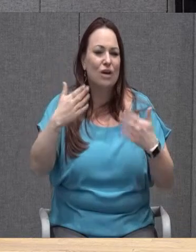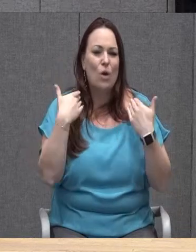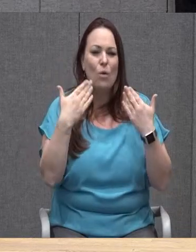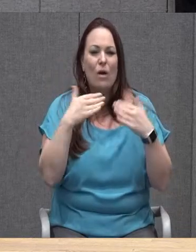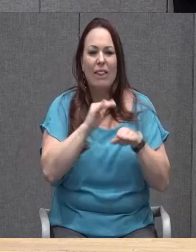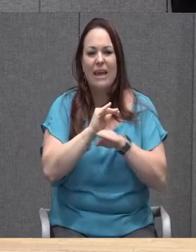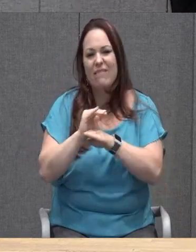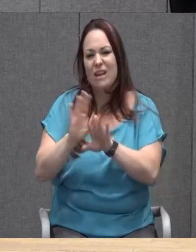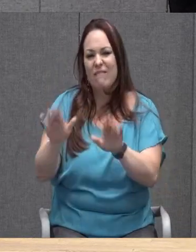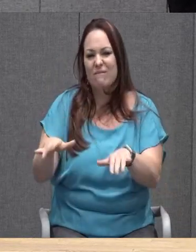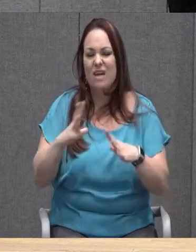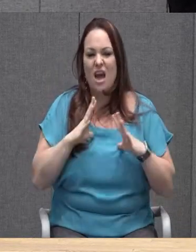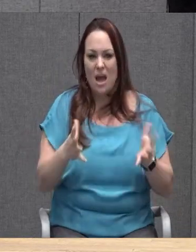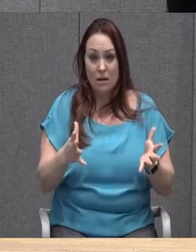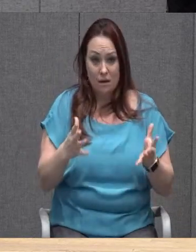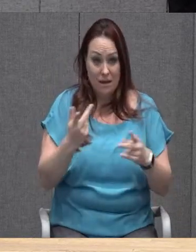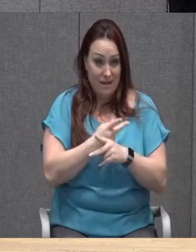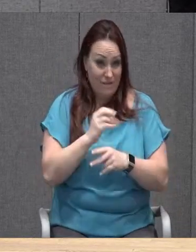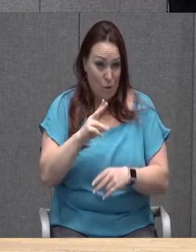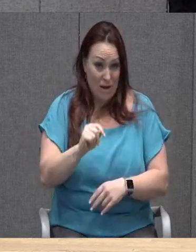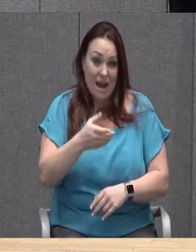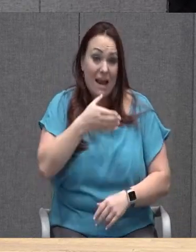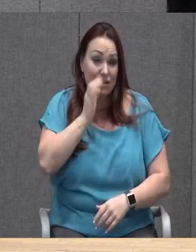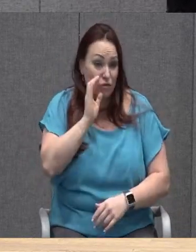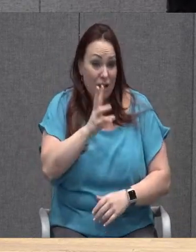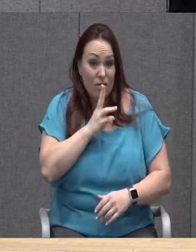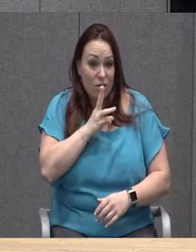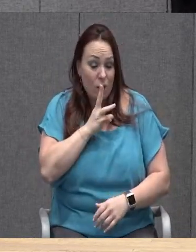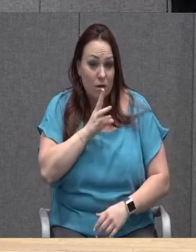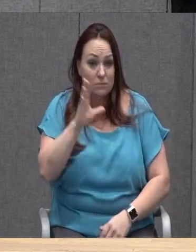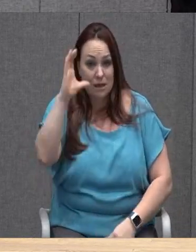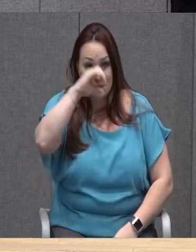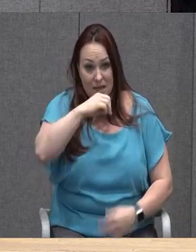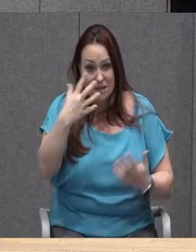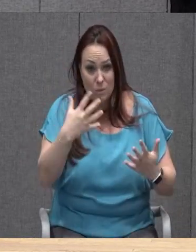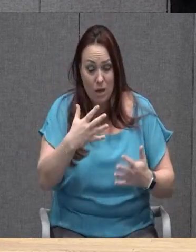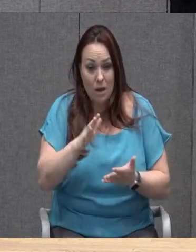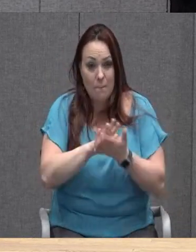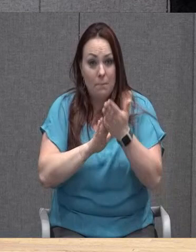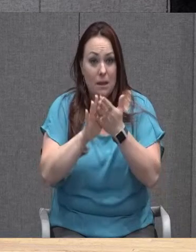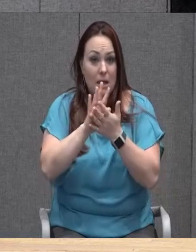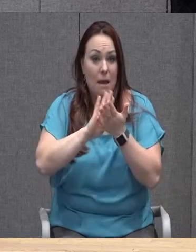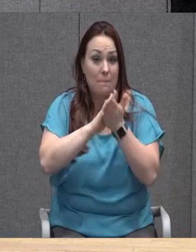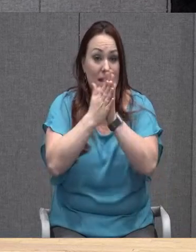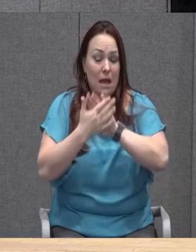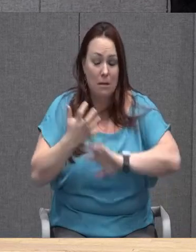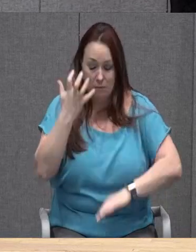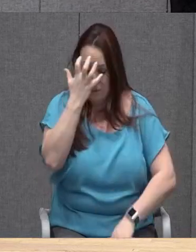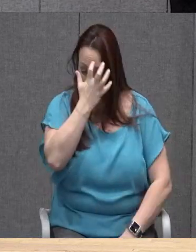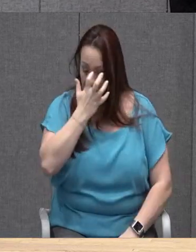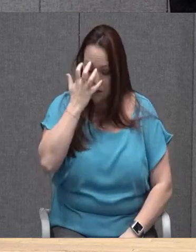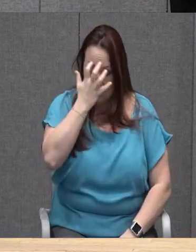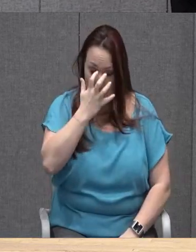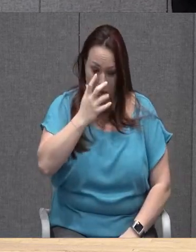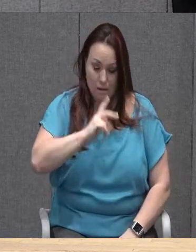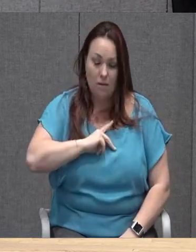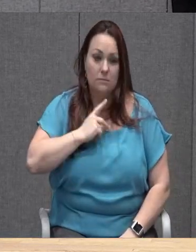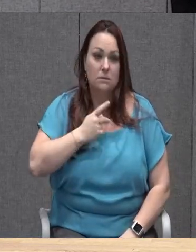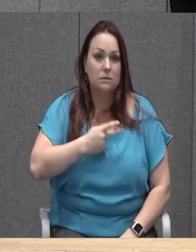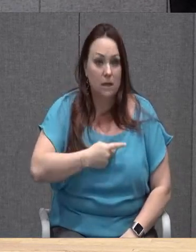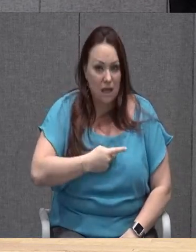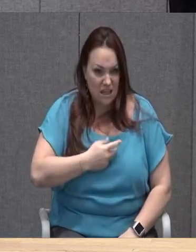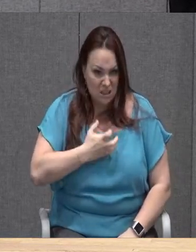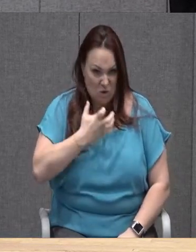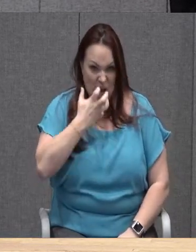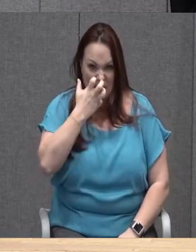can figure it out. I didn't drink much water. Guess what? I started getting dizzy. I started getting upset, Oh, yeah.